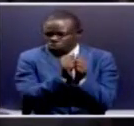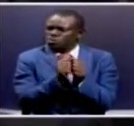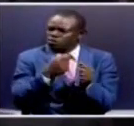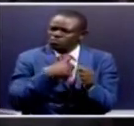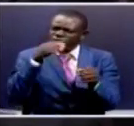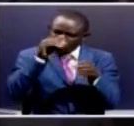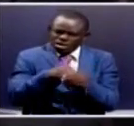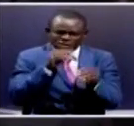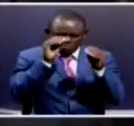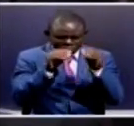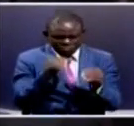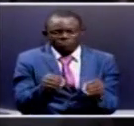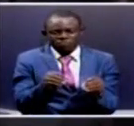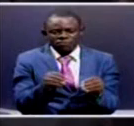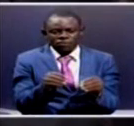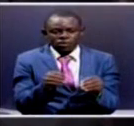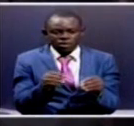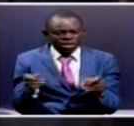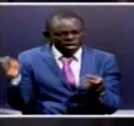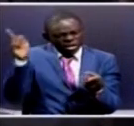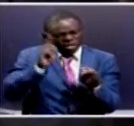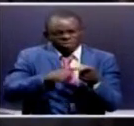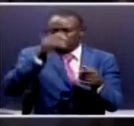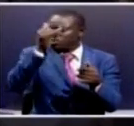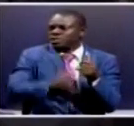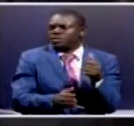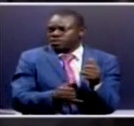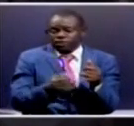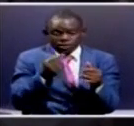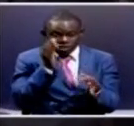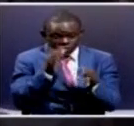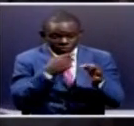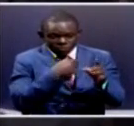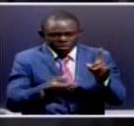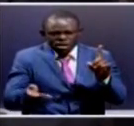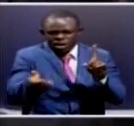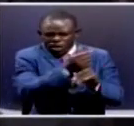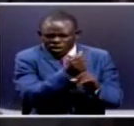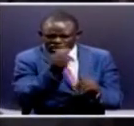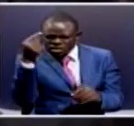some cheating, or lying on behalf of government,